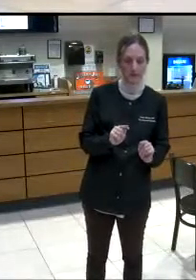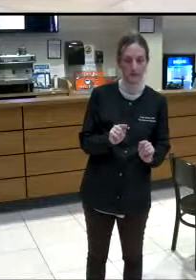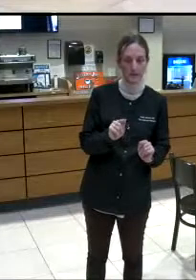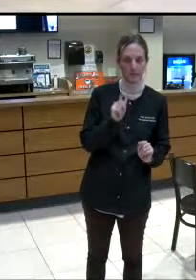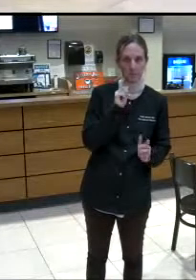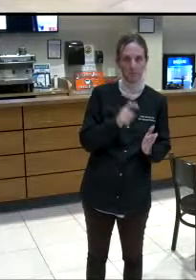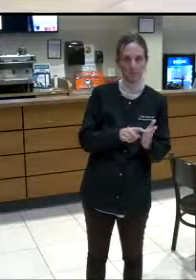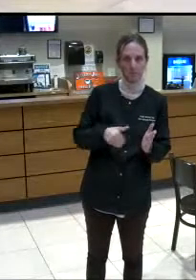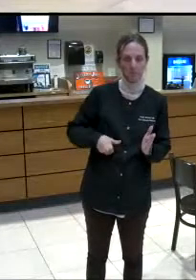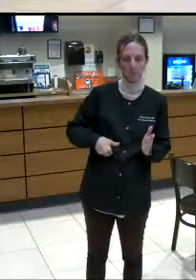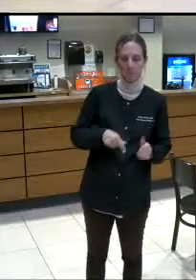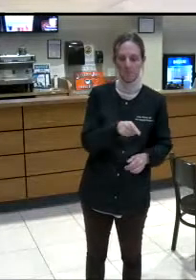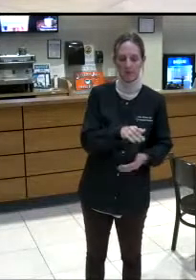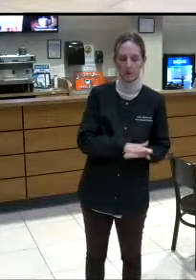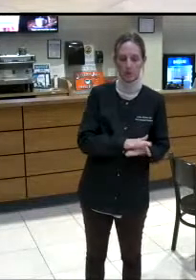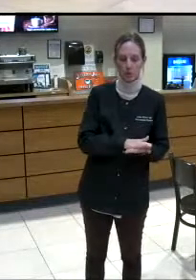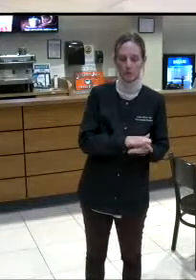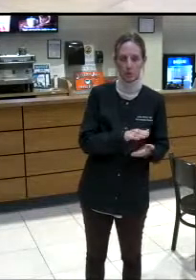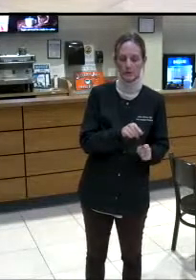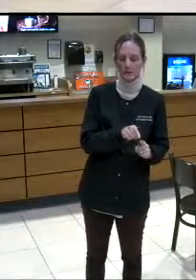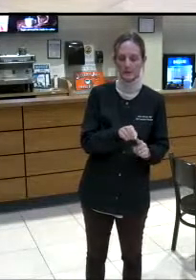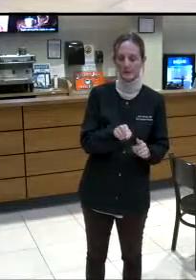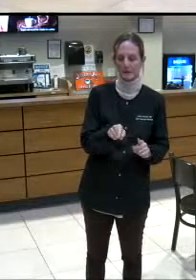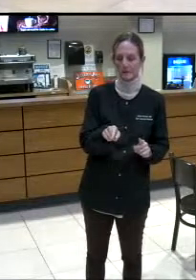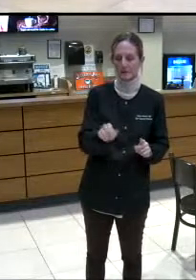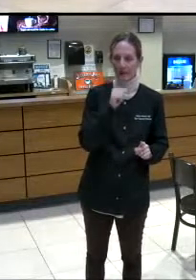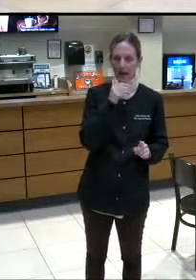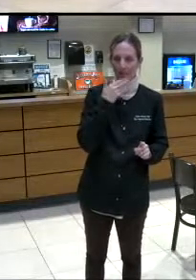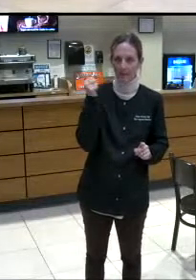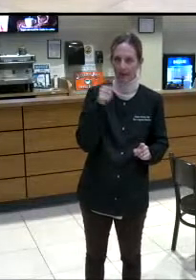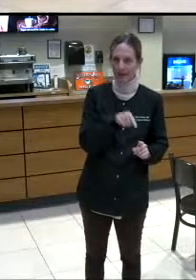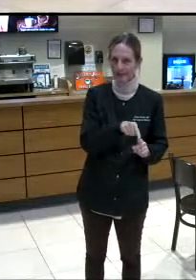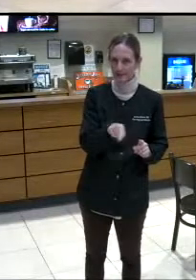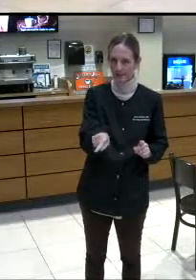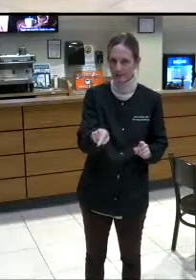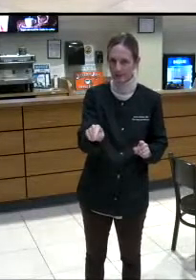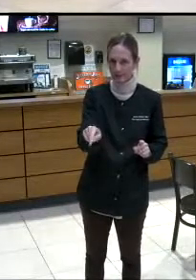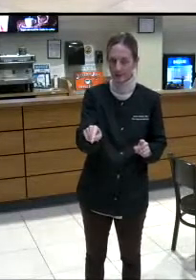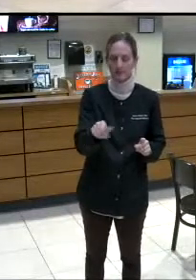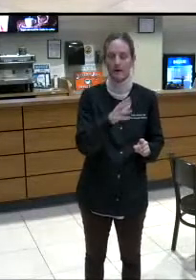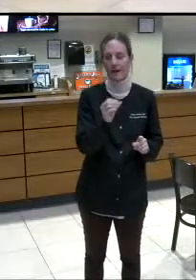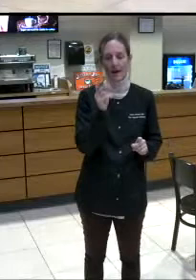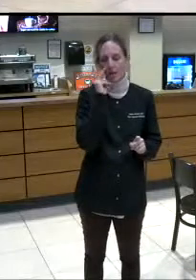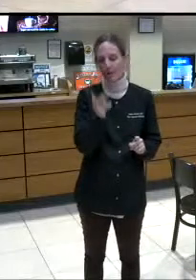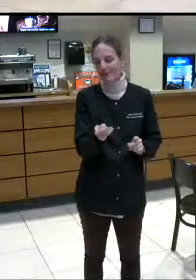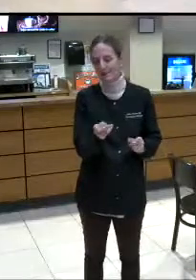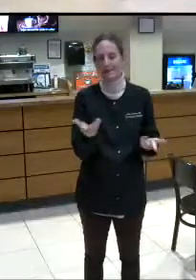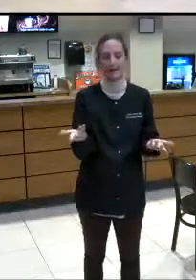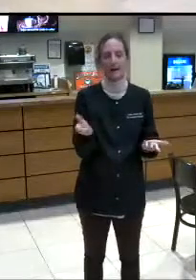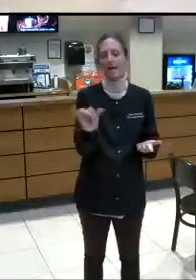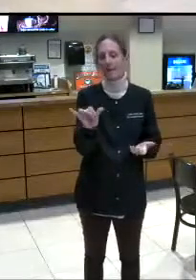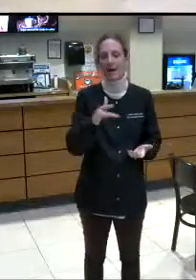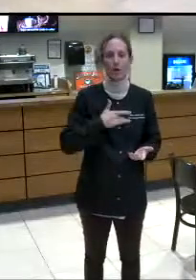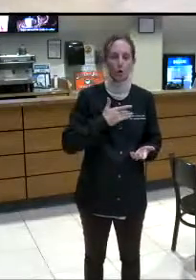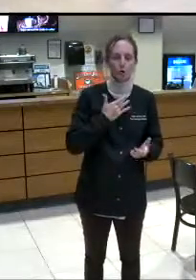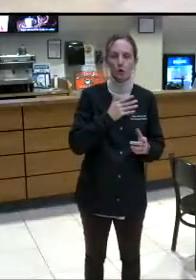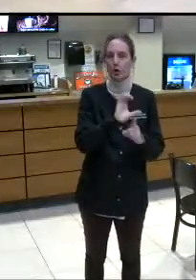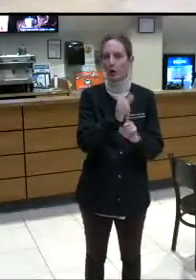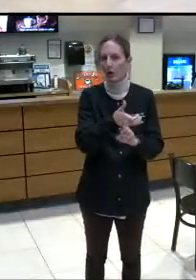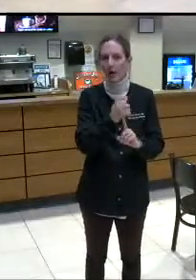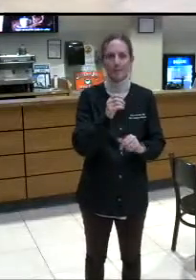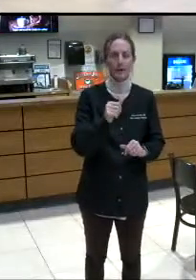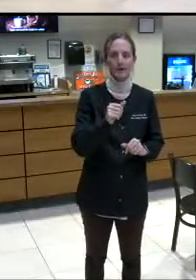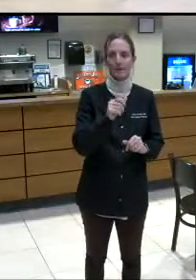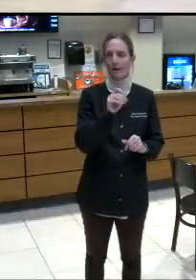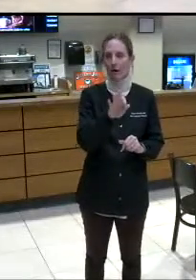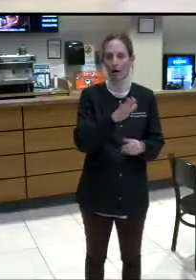path that may not be the best. And we see that play out in other ways, like culture and climate of their school or attendance of their teachers.